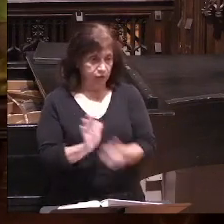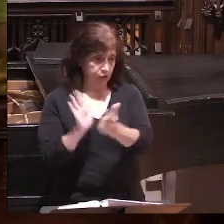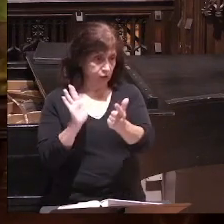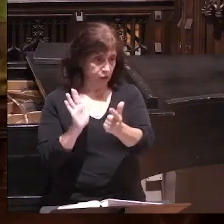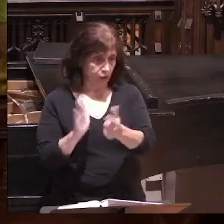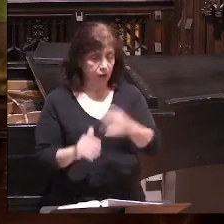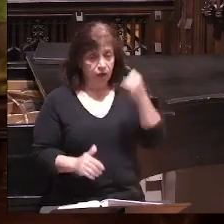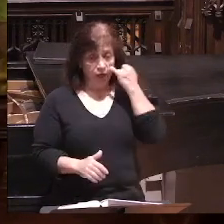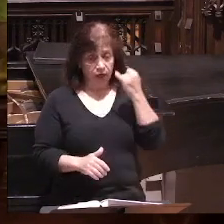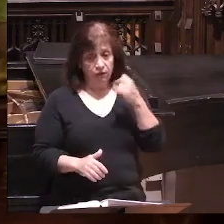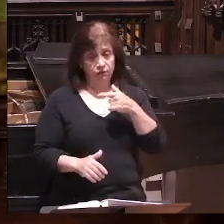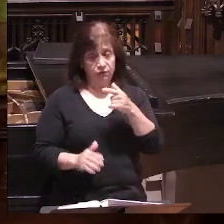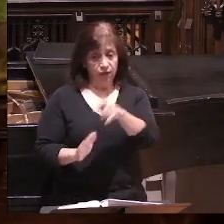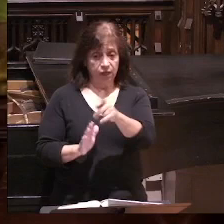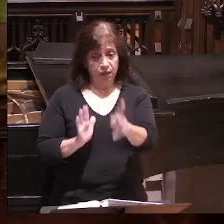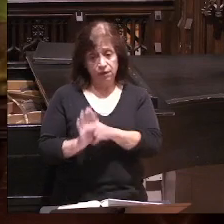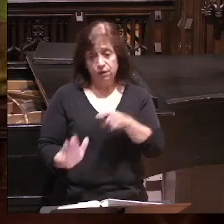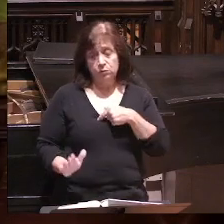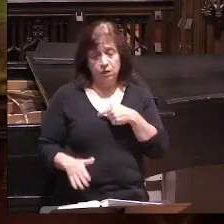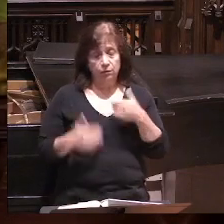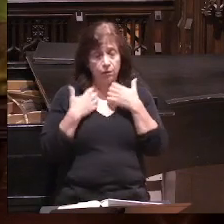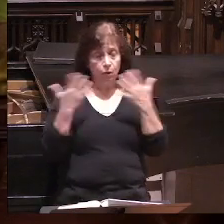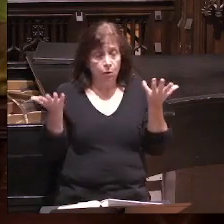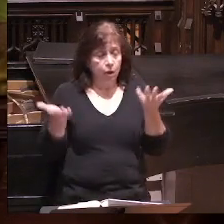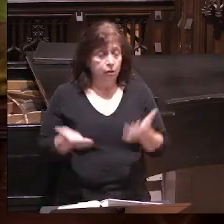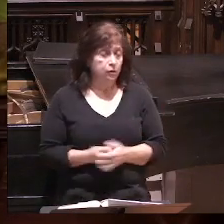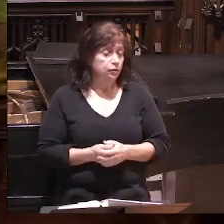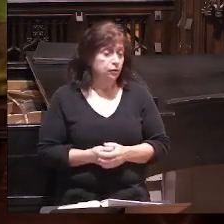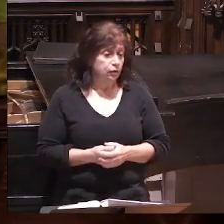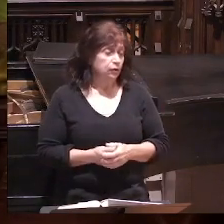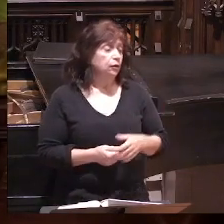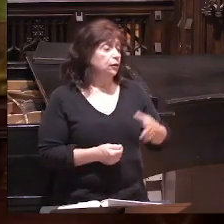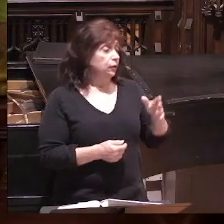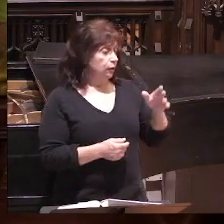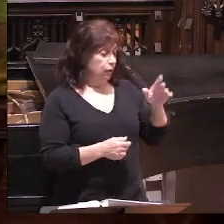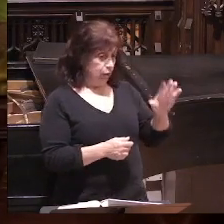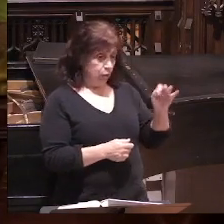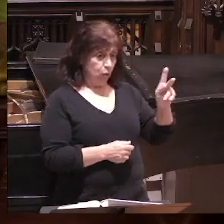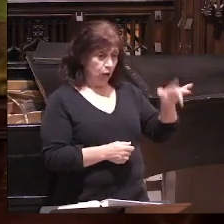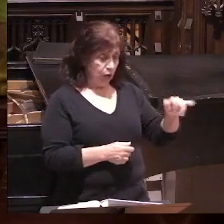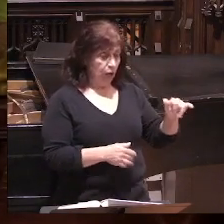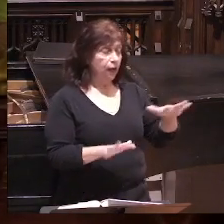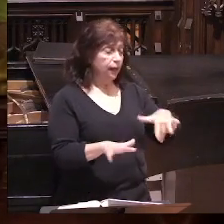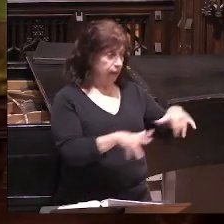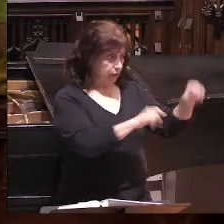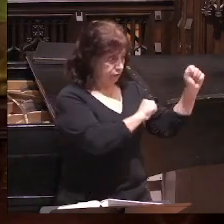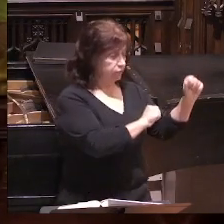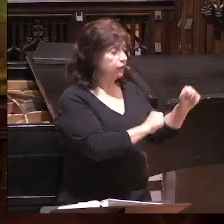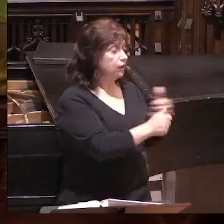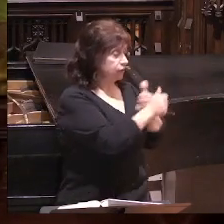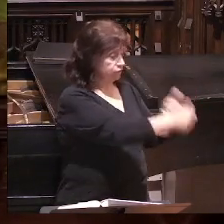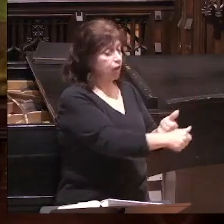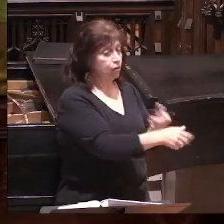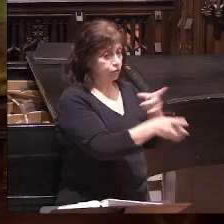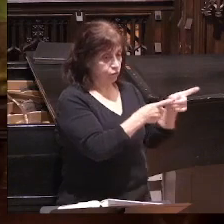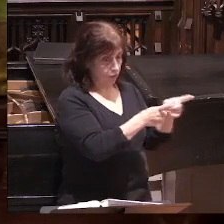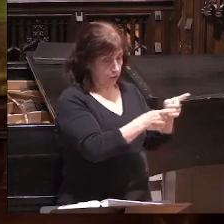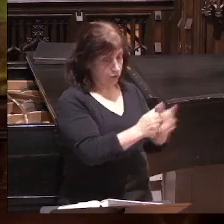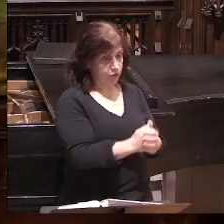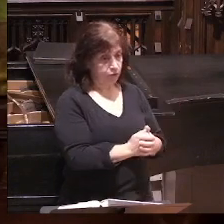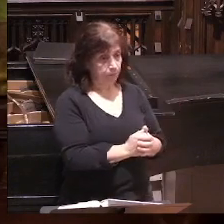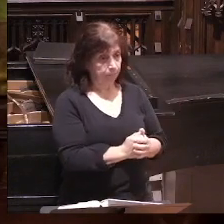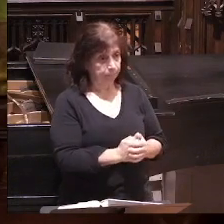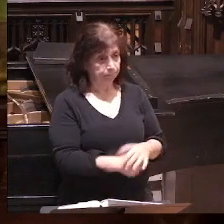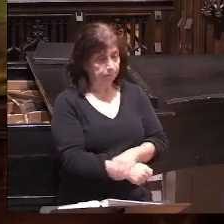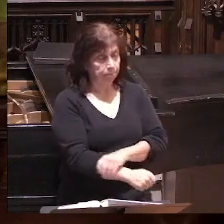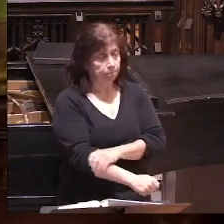and if I perish, I perish. Mordecai then went away and did everything as Esther had